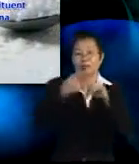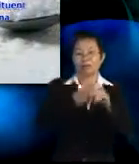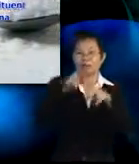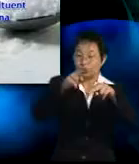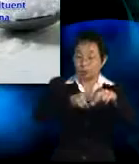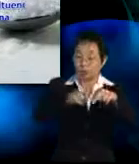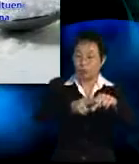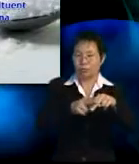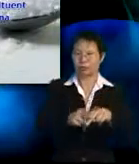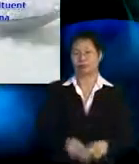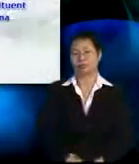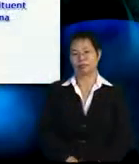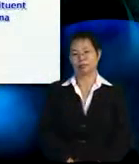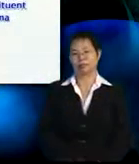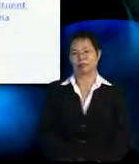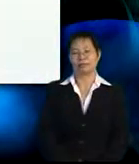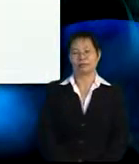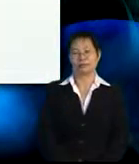salt.